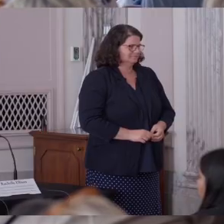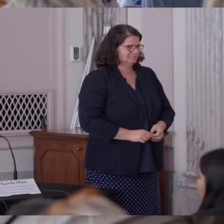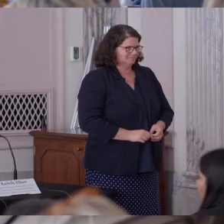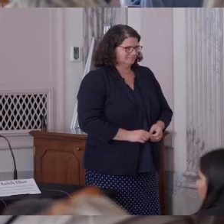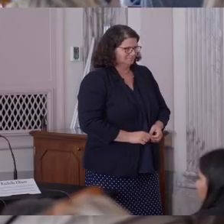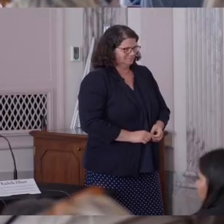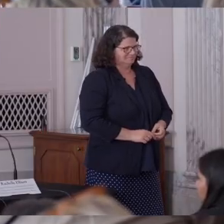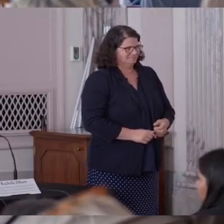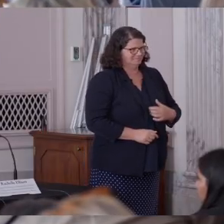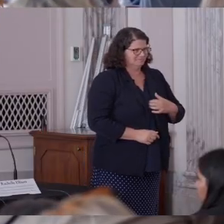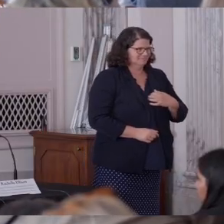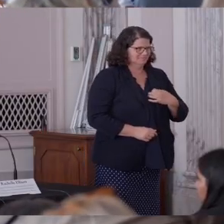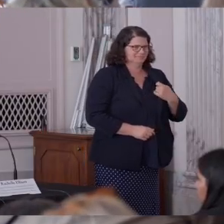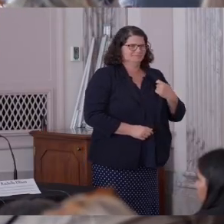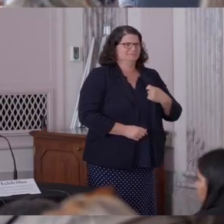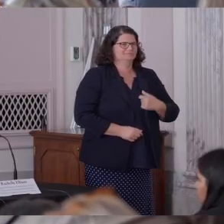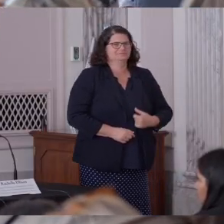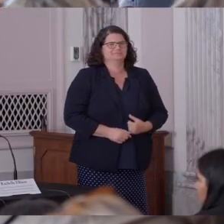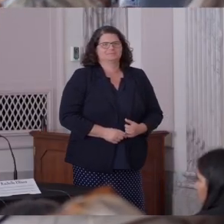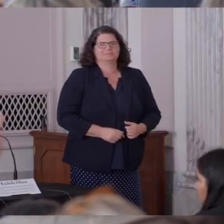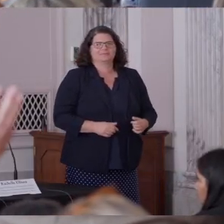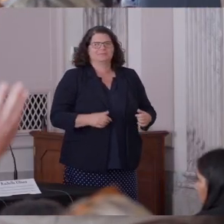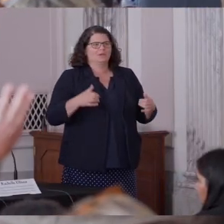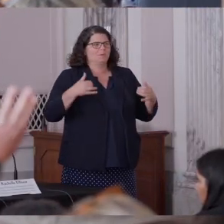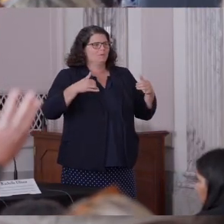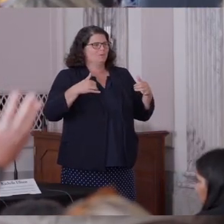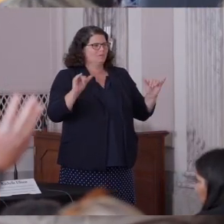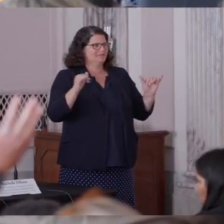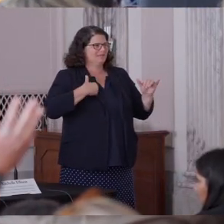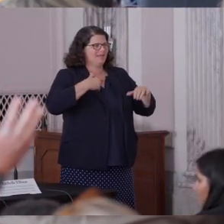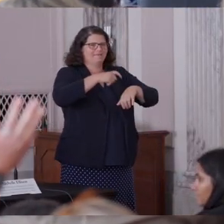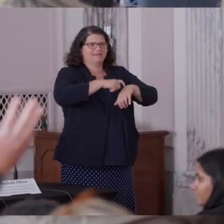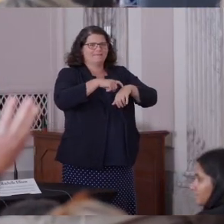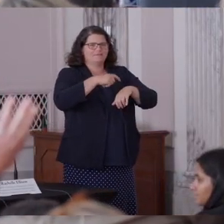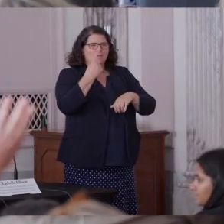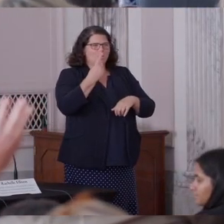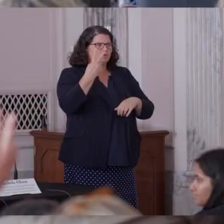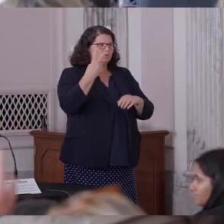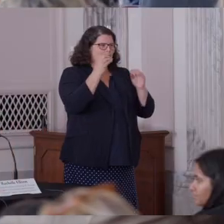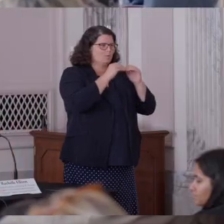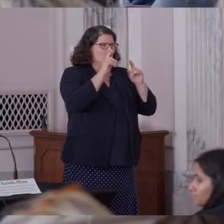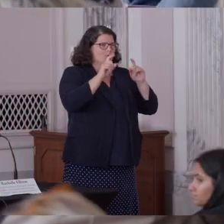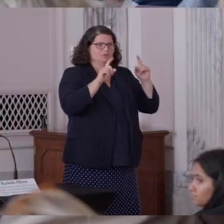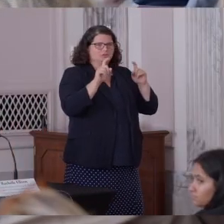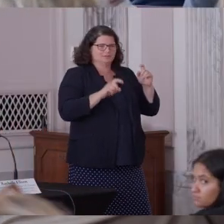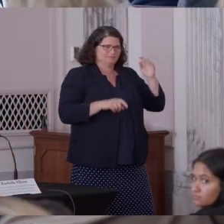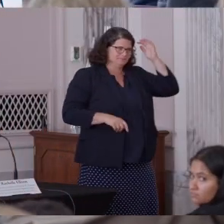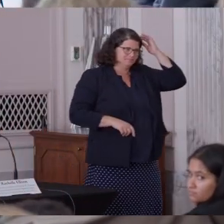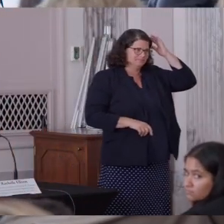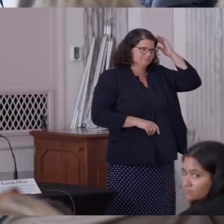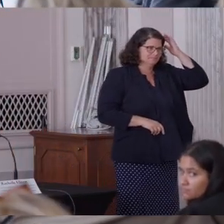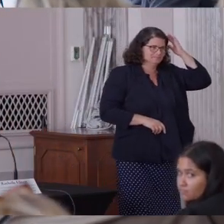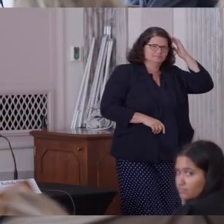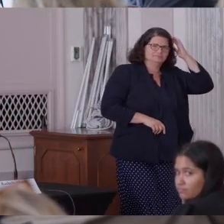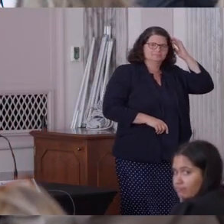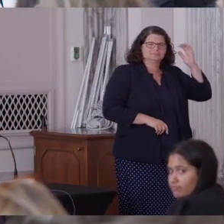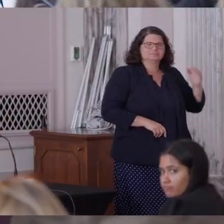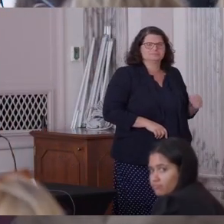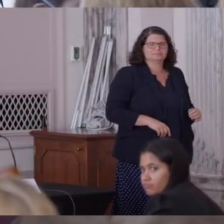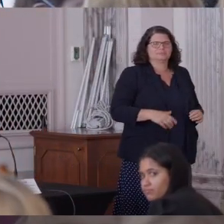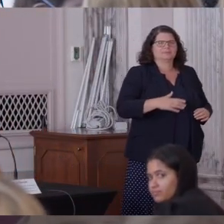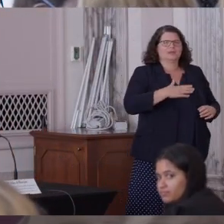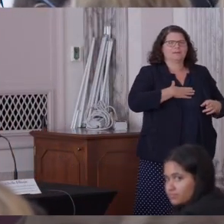All right. We still have time for another question or two for our other panelists. Yes, right there. Yes, my name's Heather